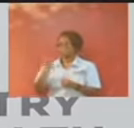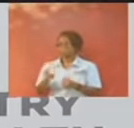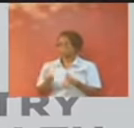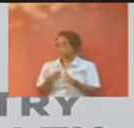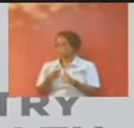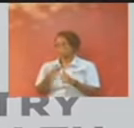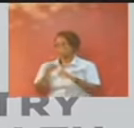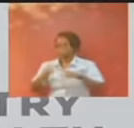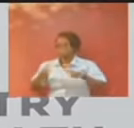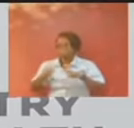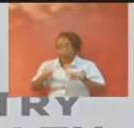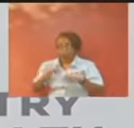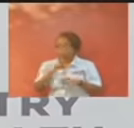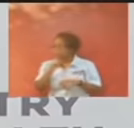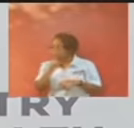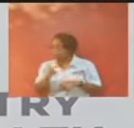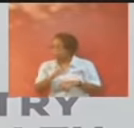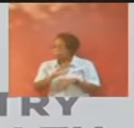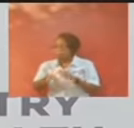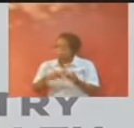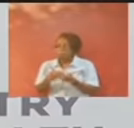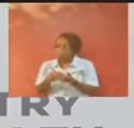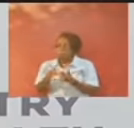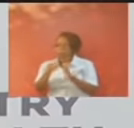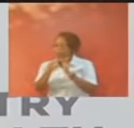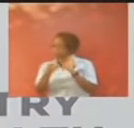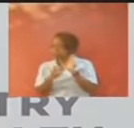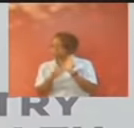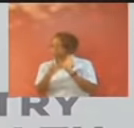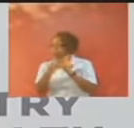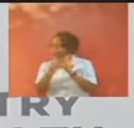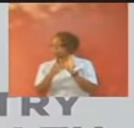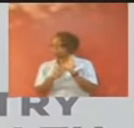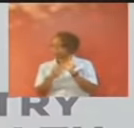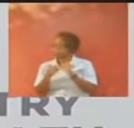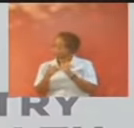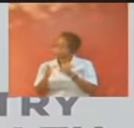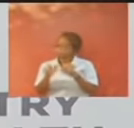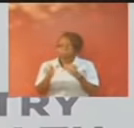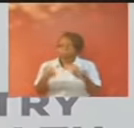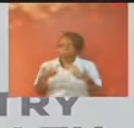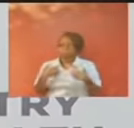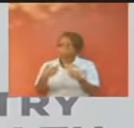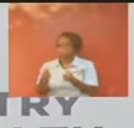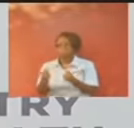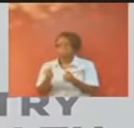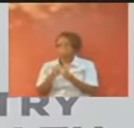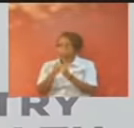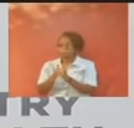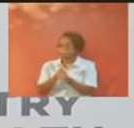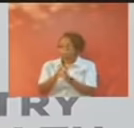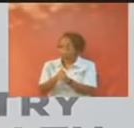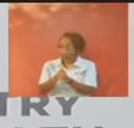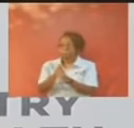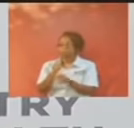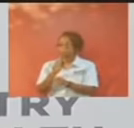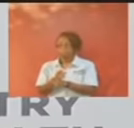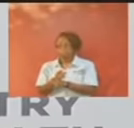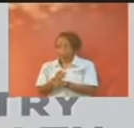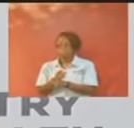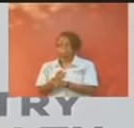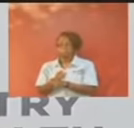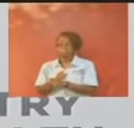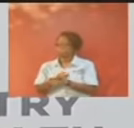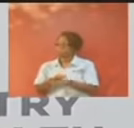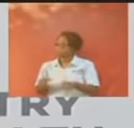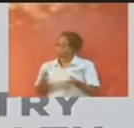health regulations as well as COVID-19 mitigation factors. That is, factors to reduce the spread of